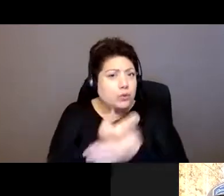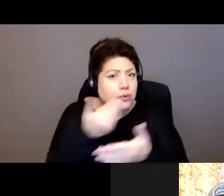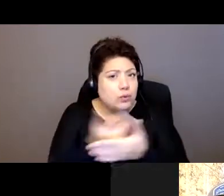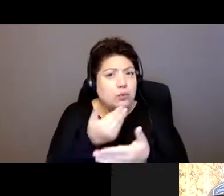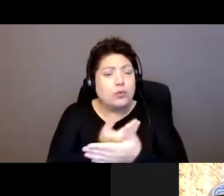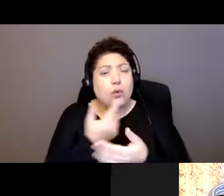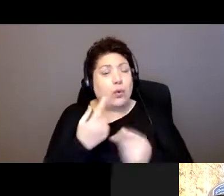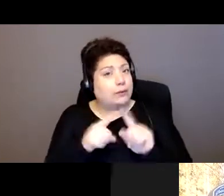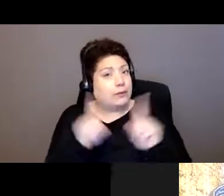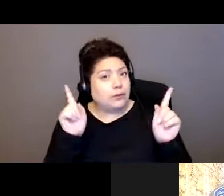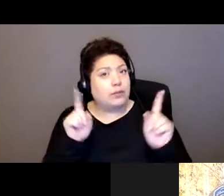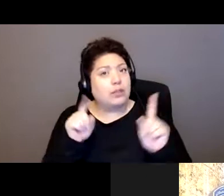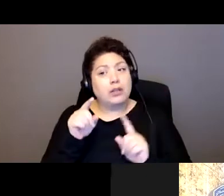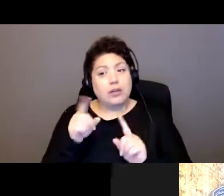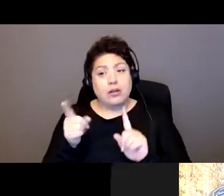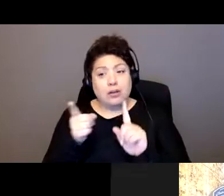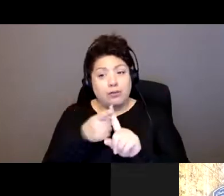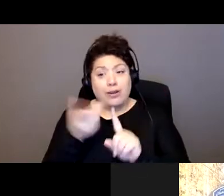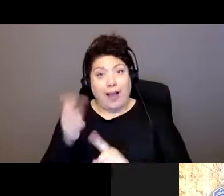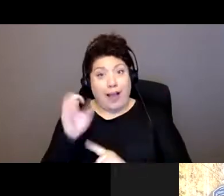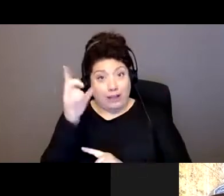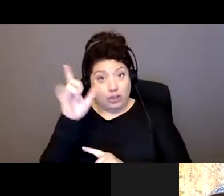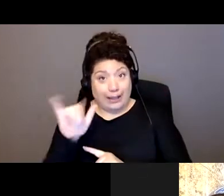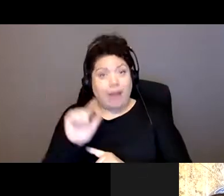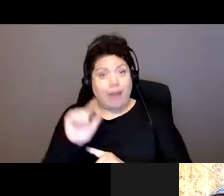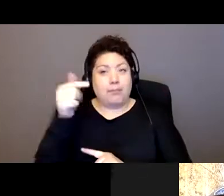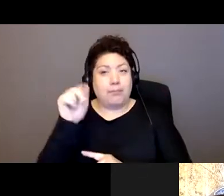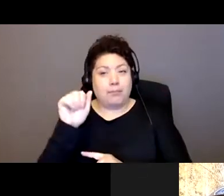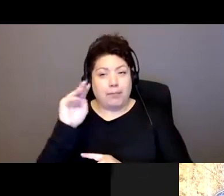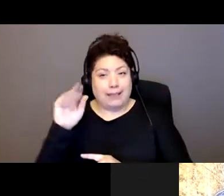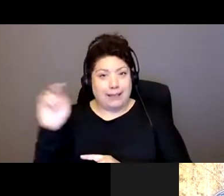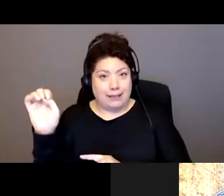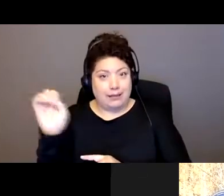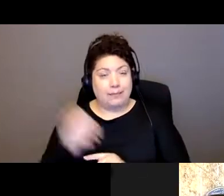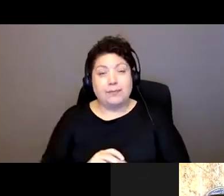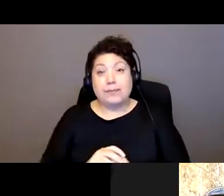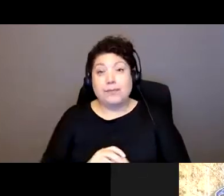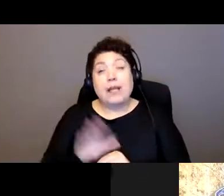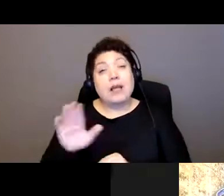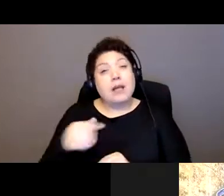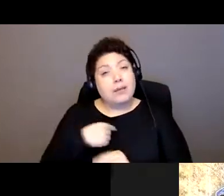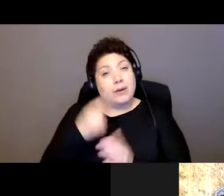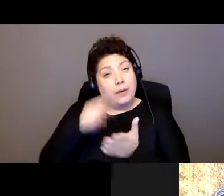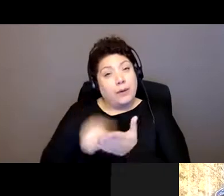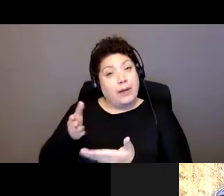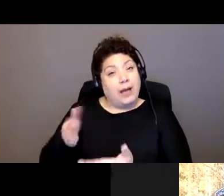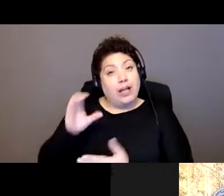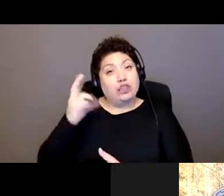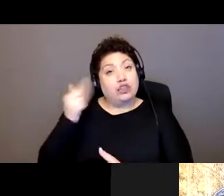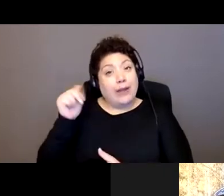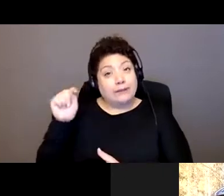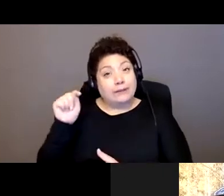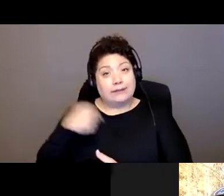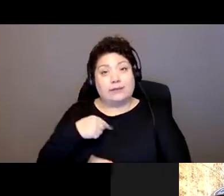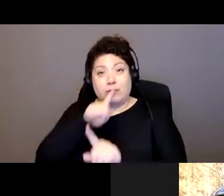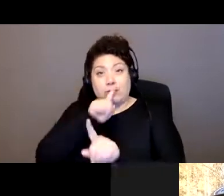with Ashley and then Minnie. Thank you. Sure. I had saw something in the chat. I'm just going to adjust really quick too.